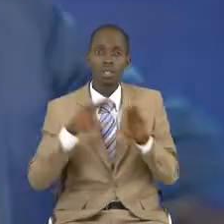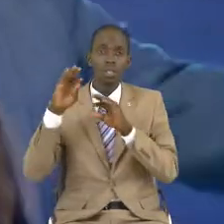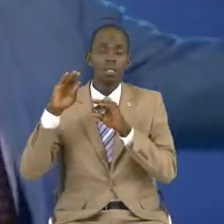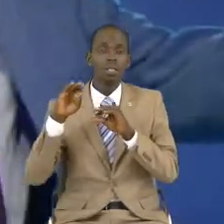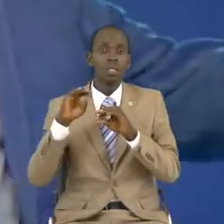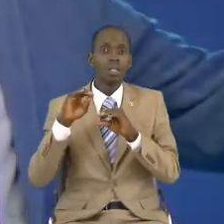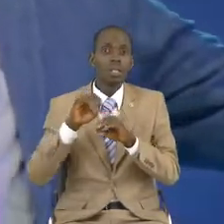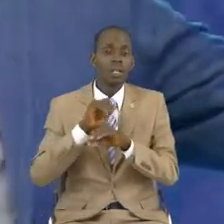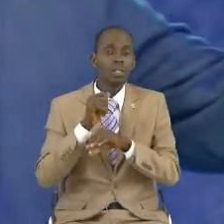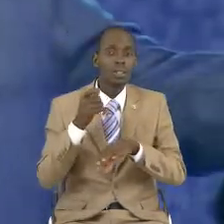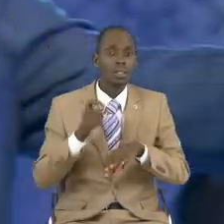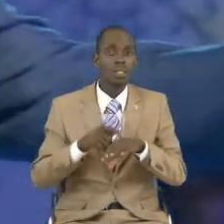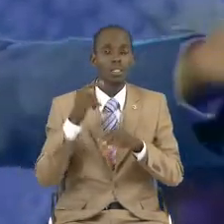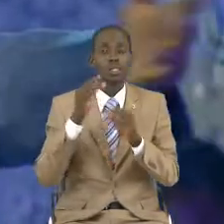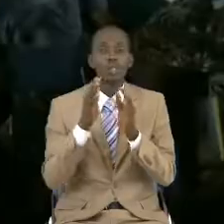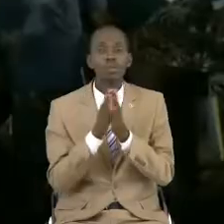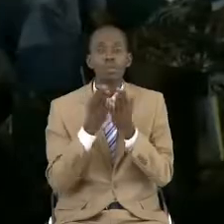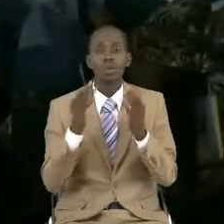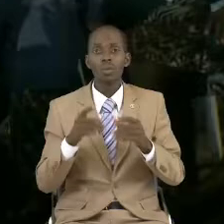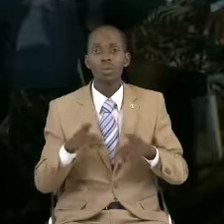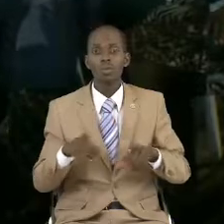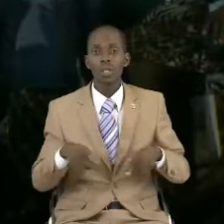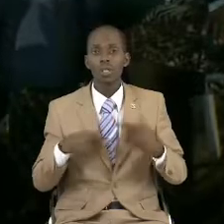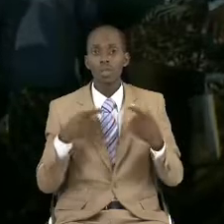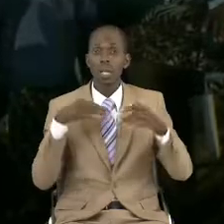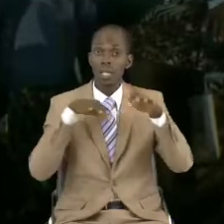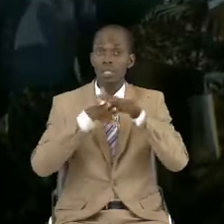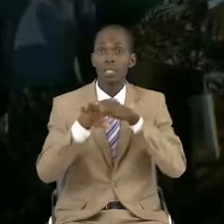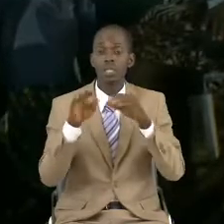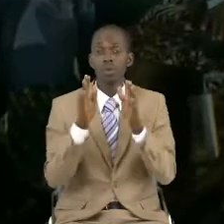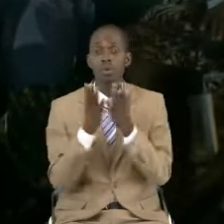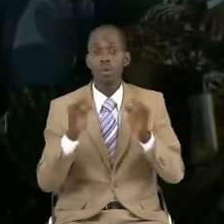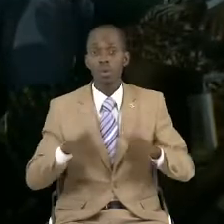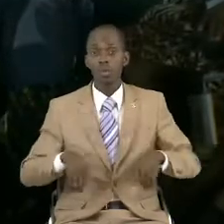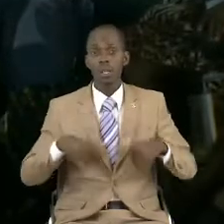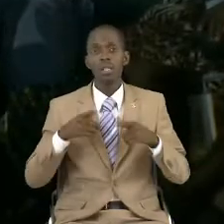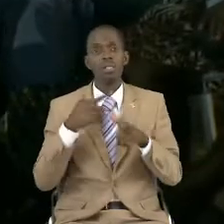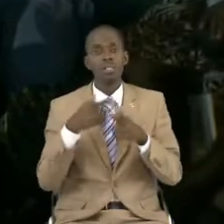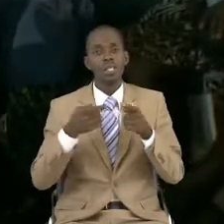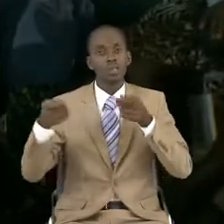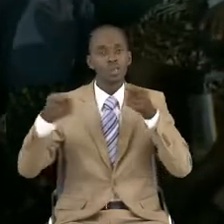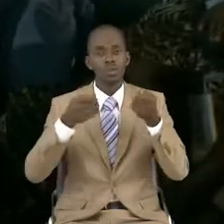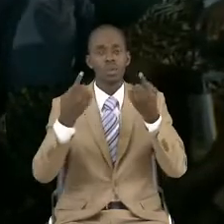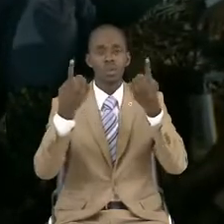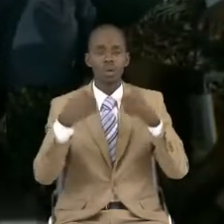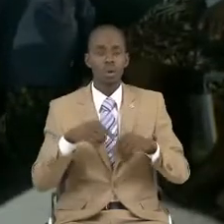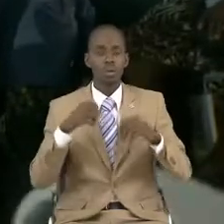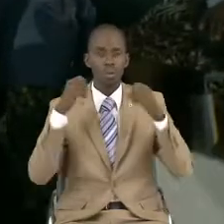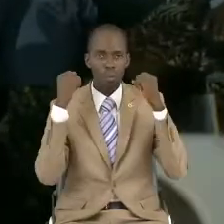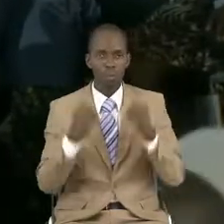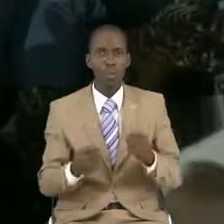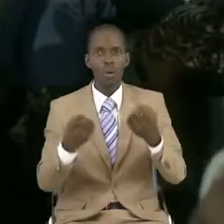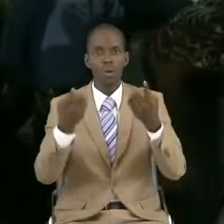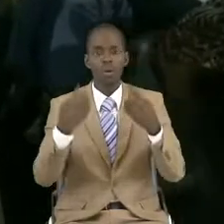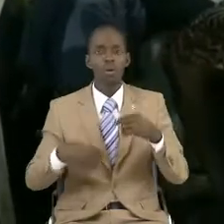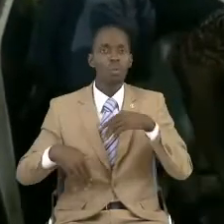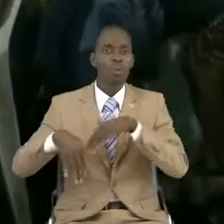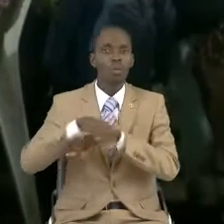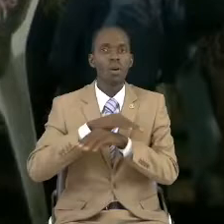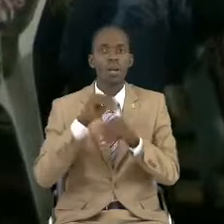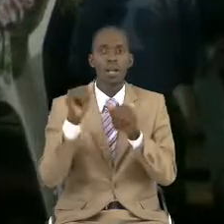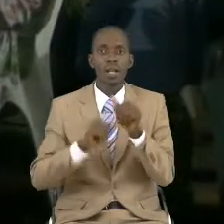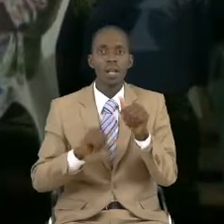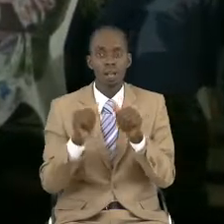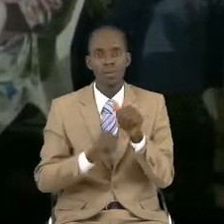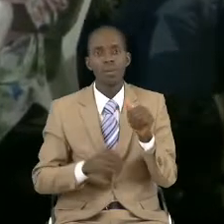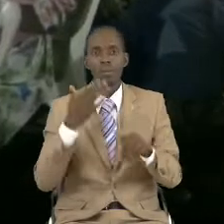in heaven dominion comes victory comes triumph comes power over every evil